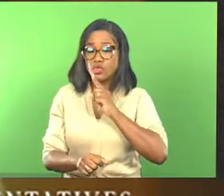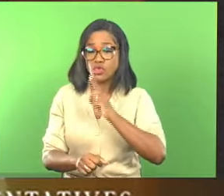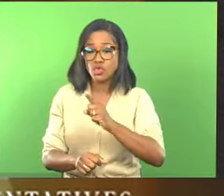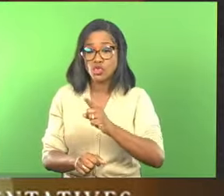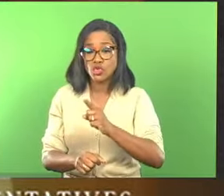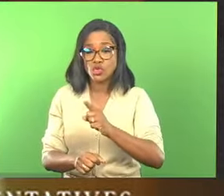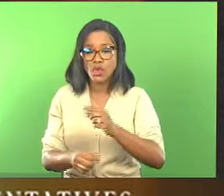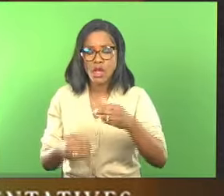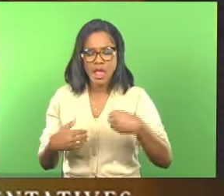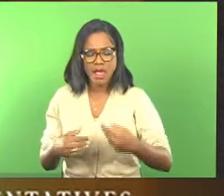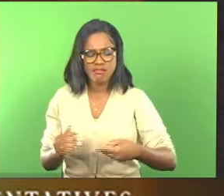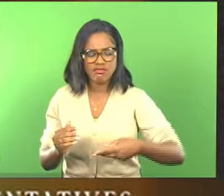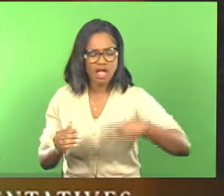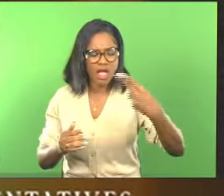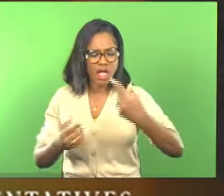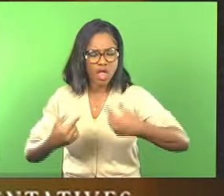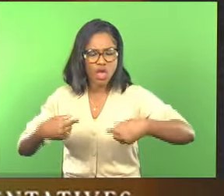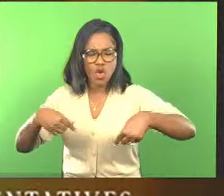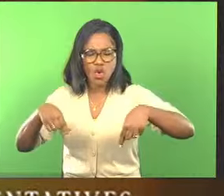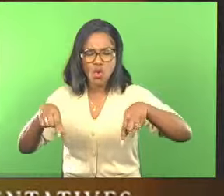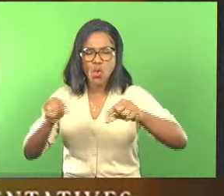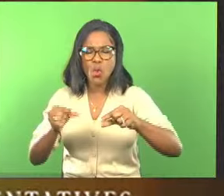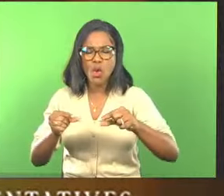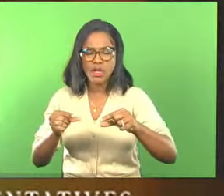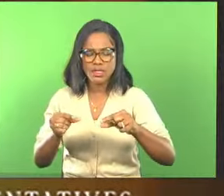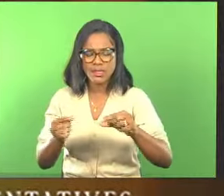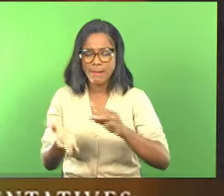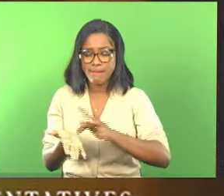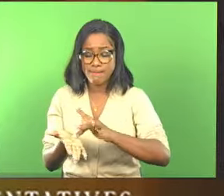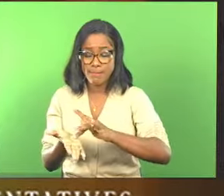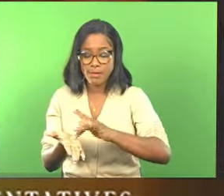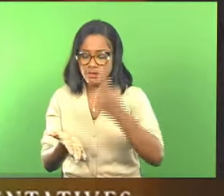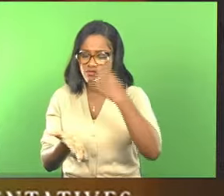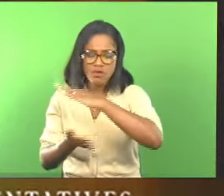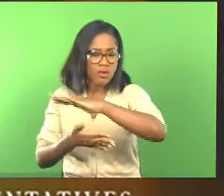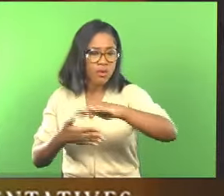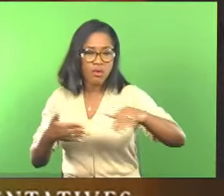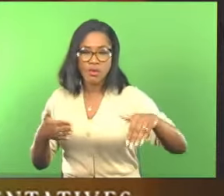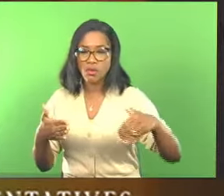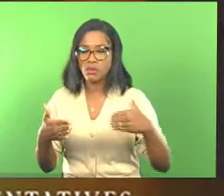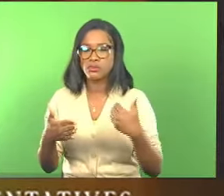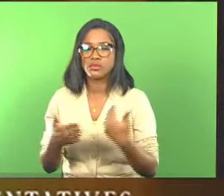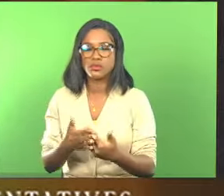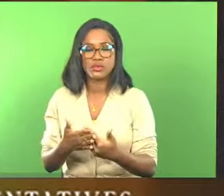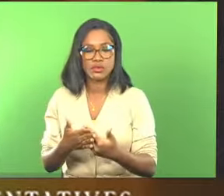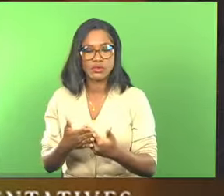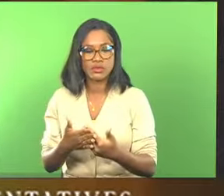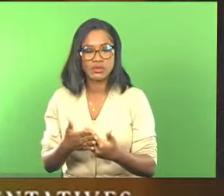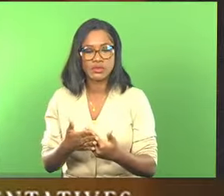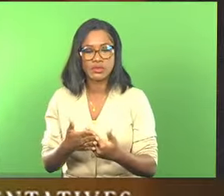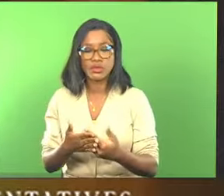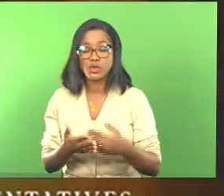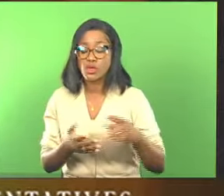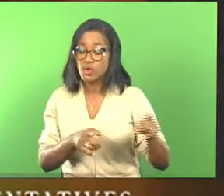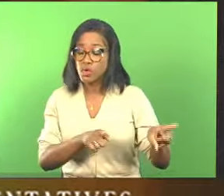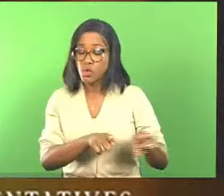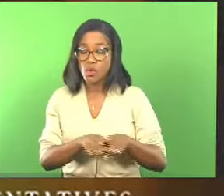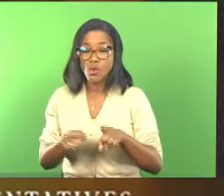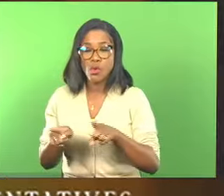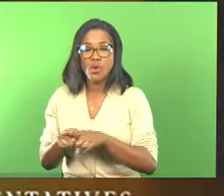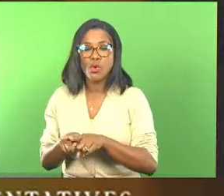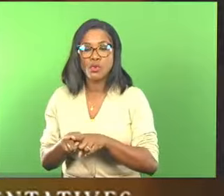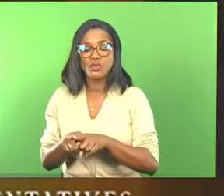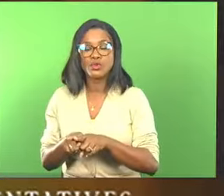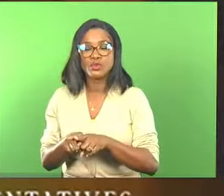access to high-quality, affordable medicine for all. We also welcome your decision to